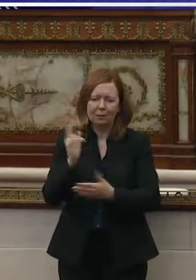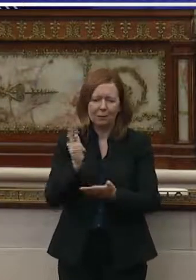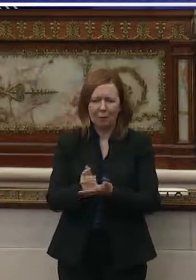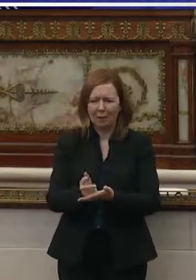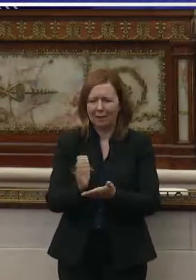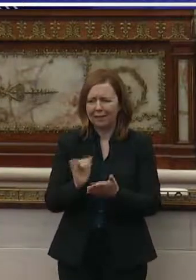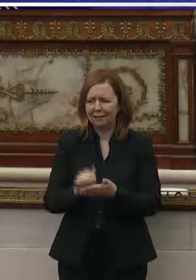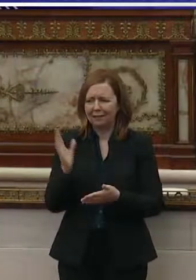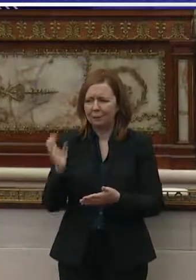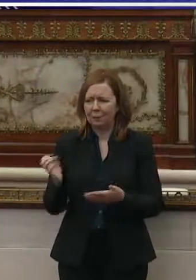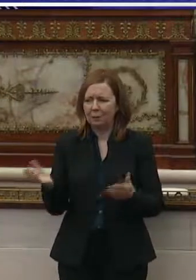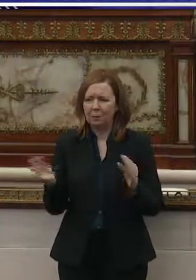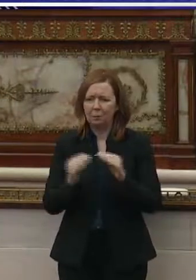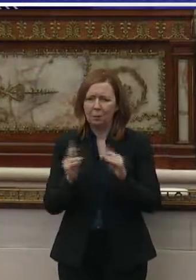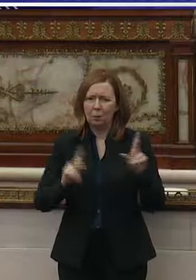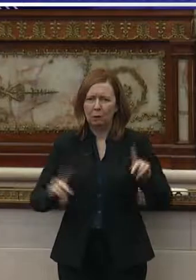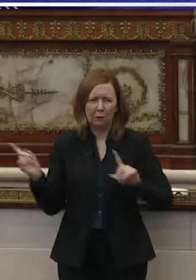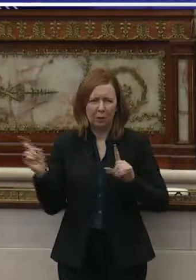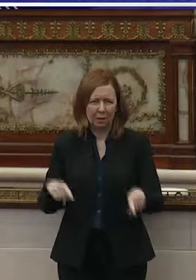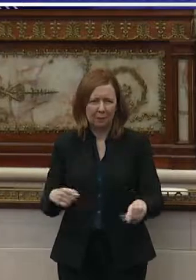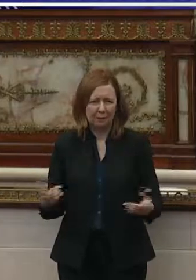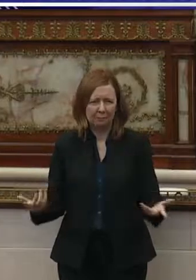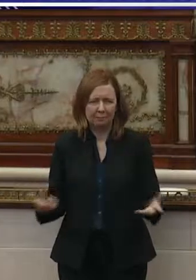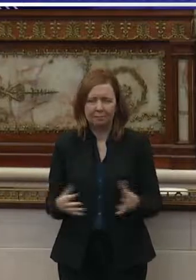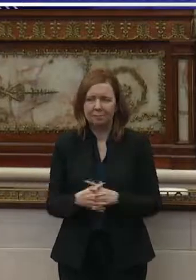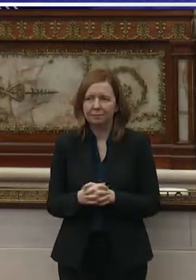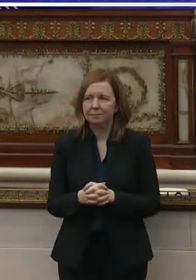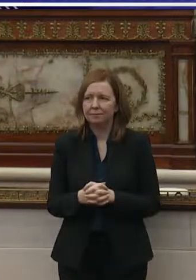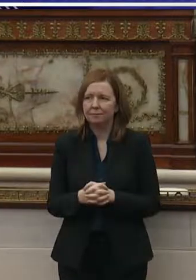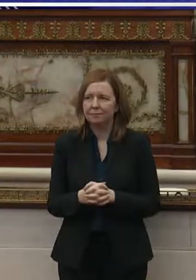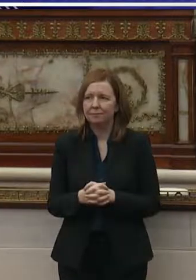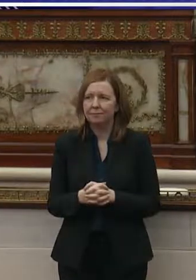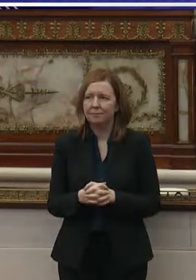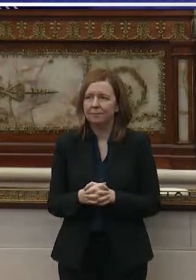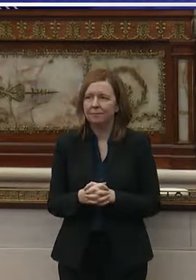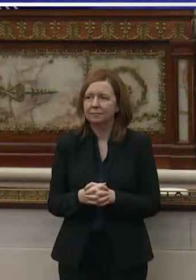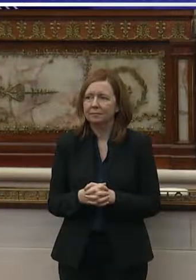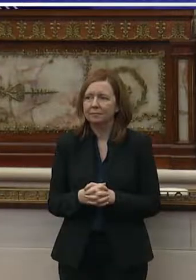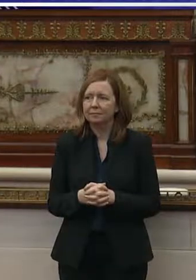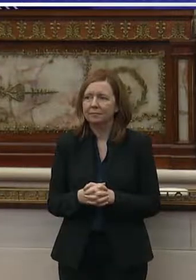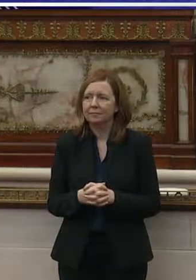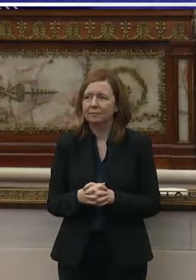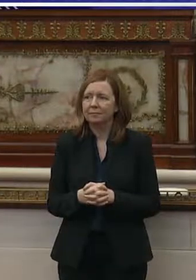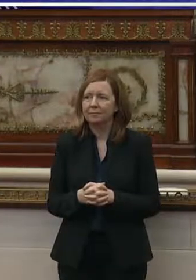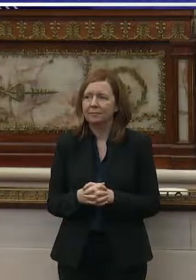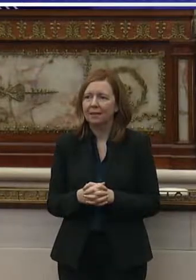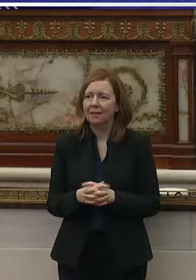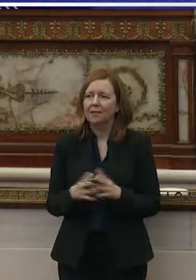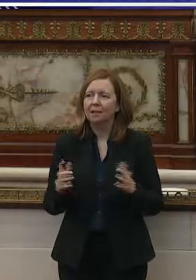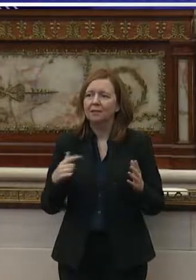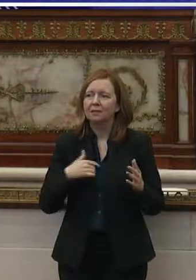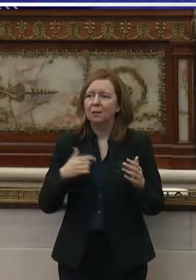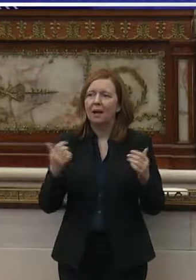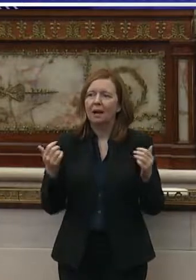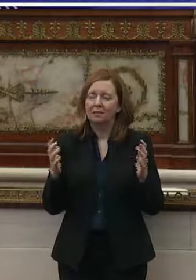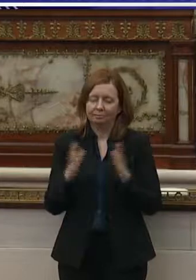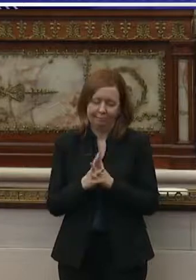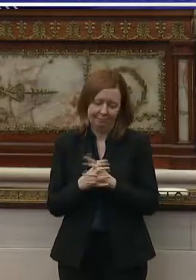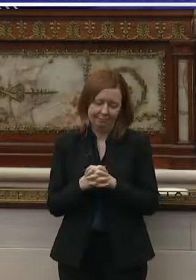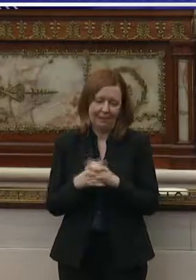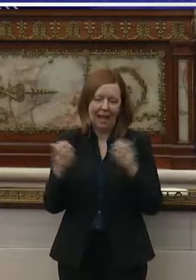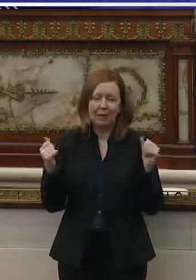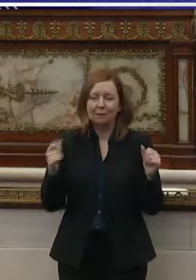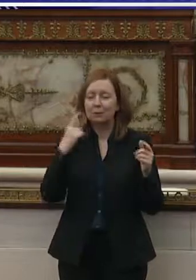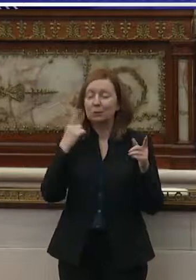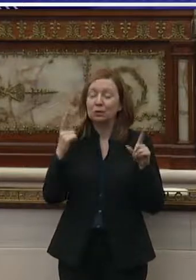parking that there would be more people coming. Yeah, I think so. I was attempting to both agree